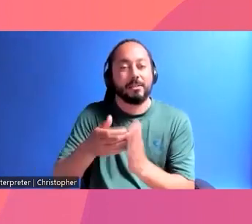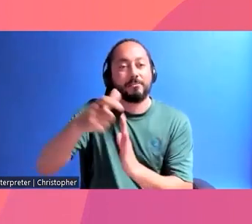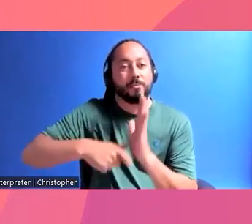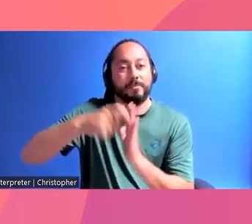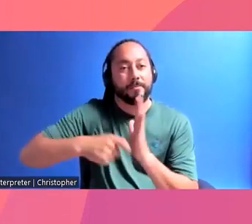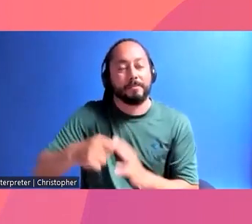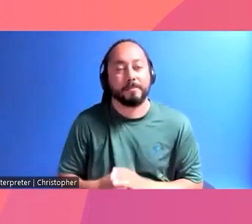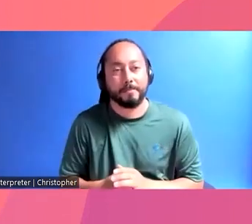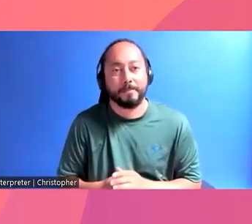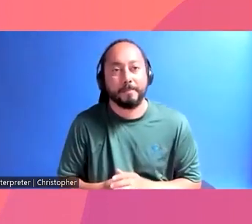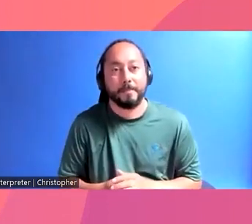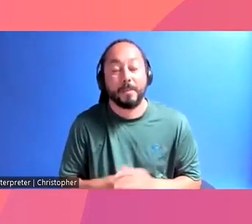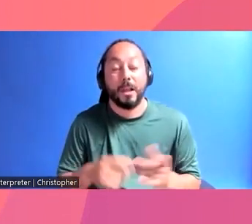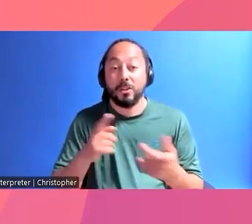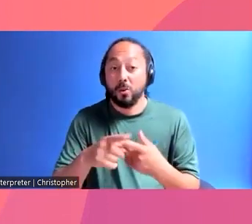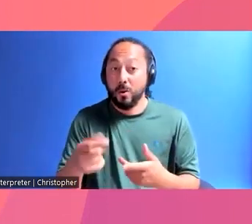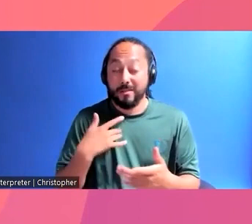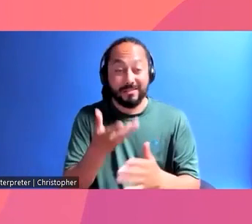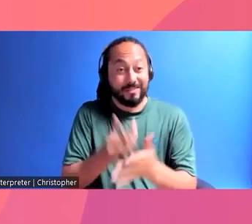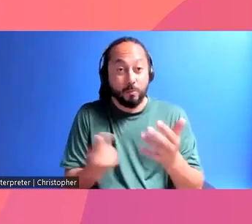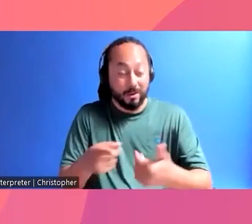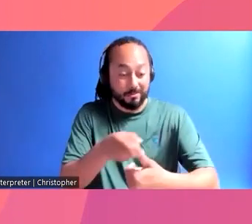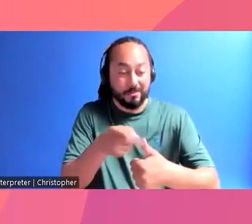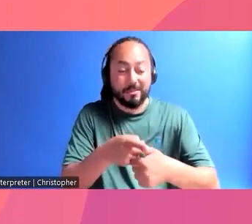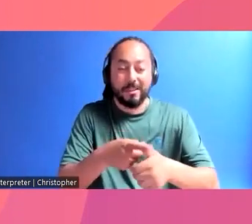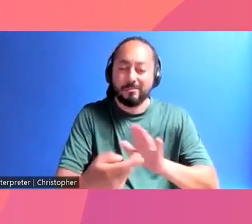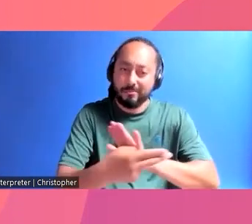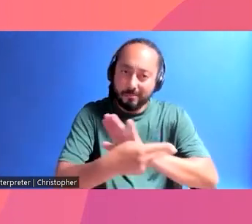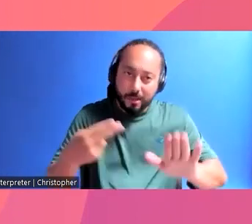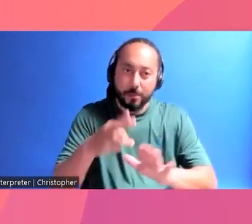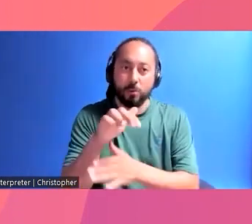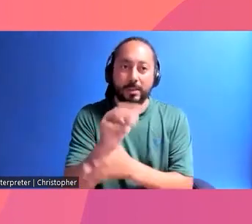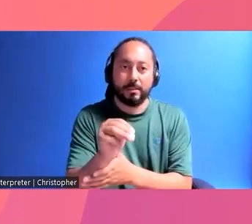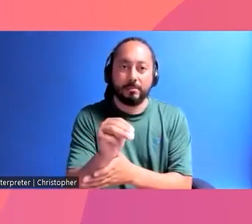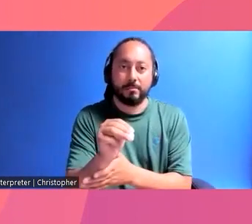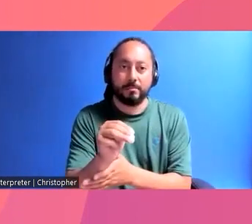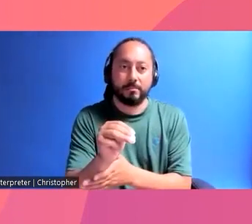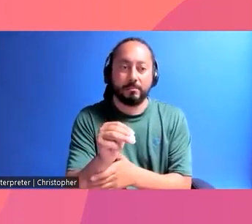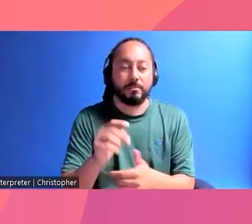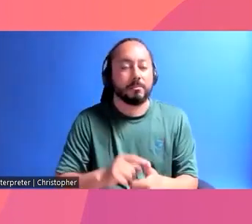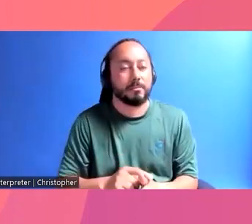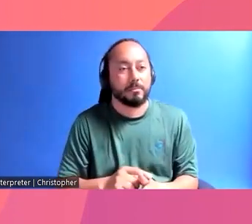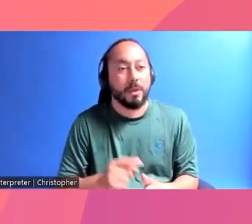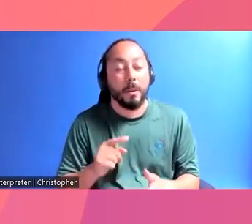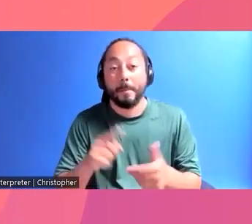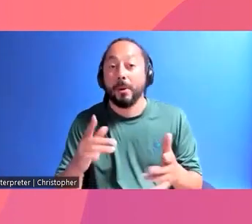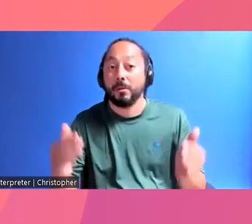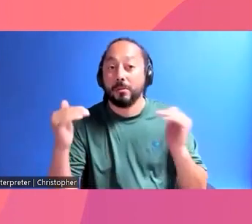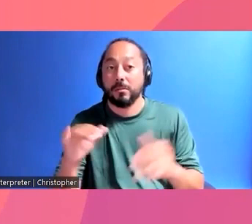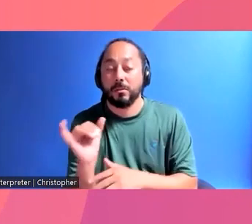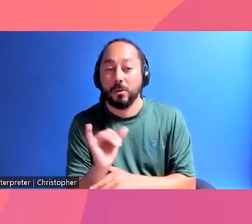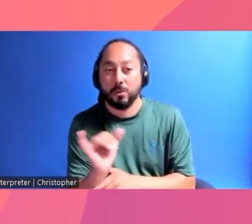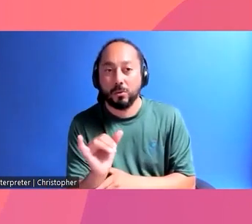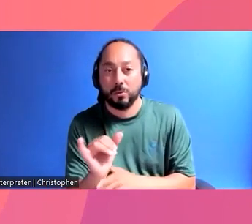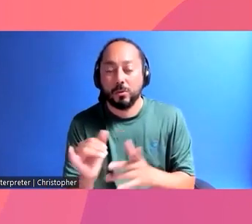to naming racism, we also don't have much scholarship, if any, about the firsthand experiences of Black survivors of traumatic